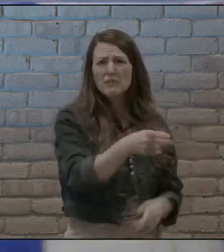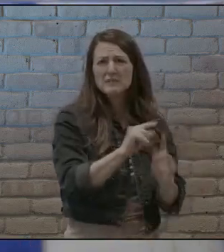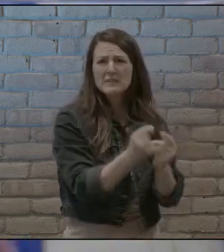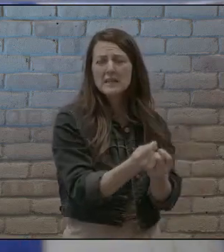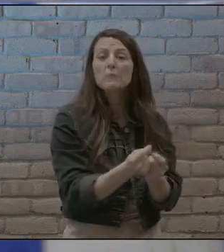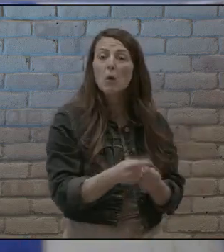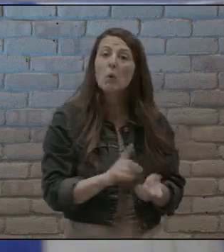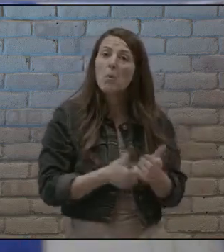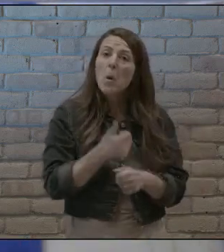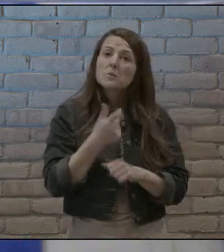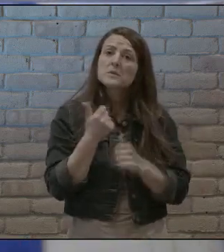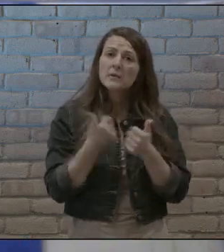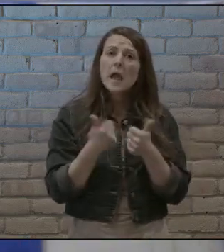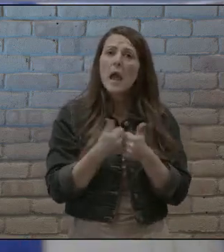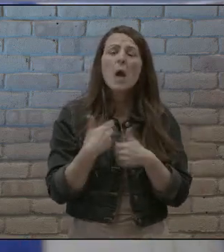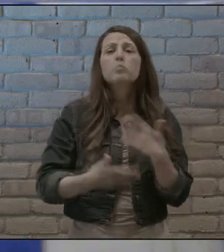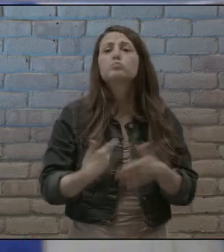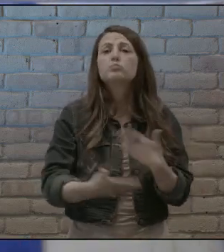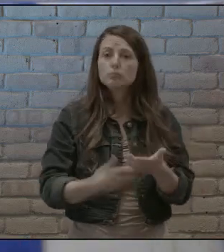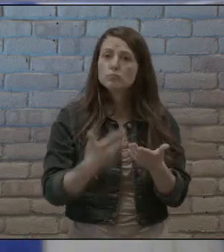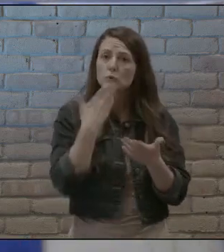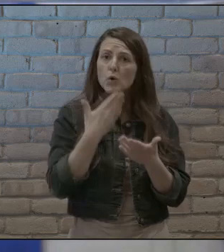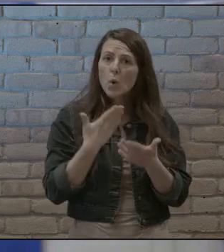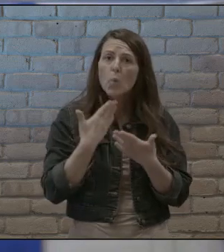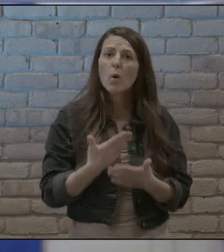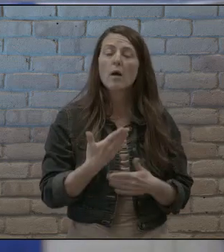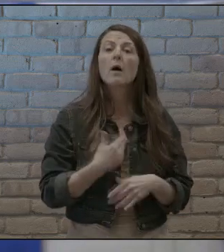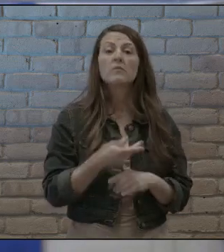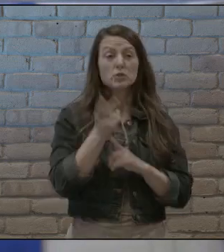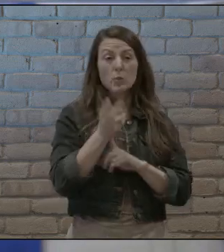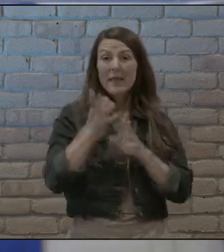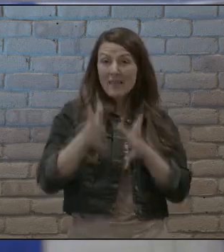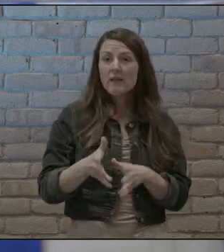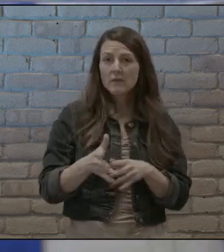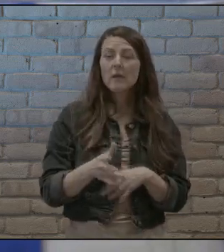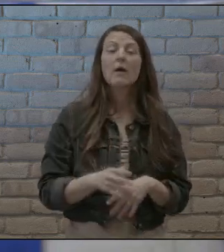things were going well. In fact, with 2 minutes left in the game, the Vikings were ahead